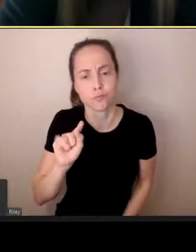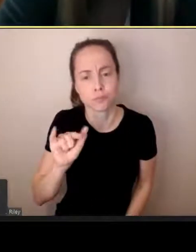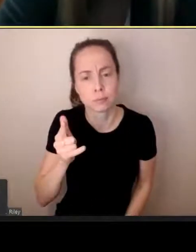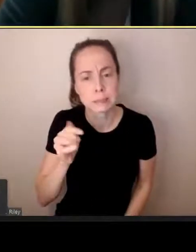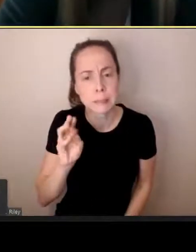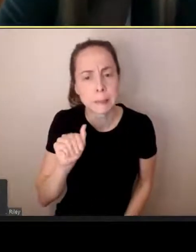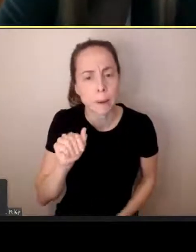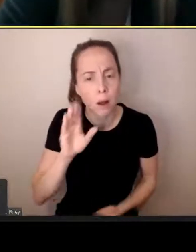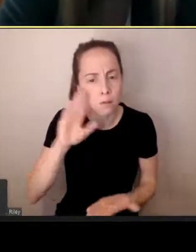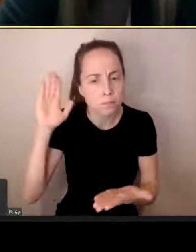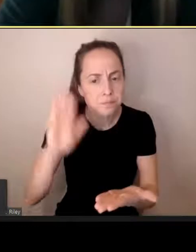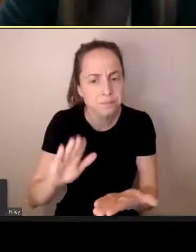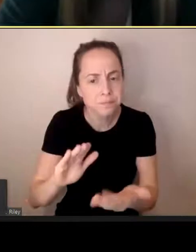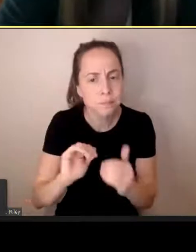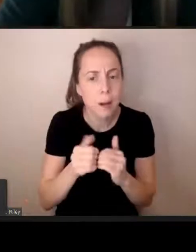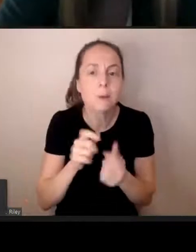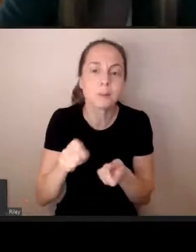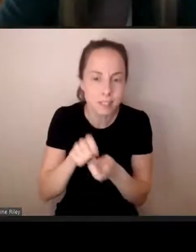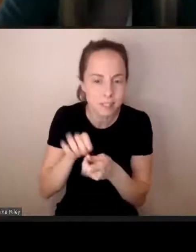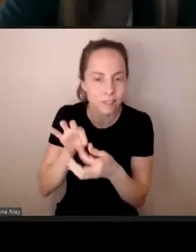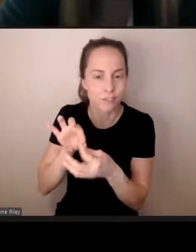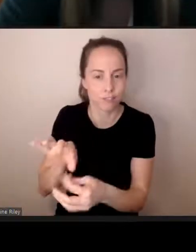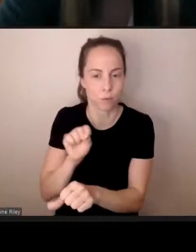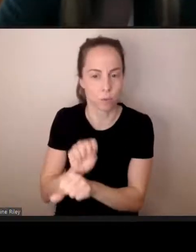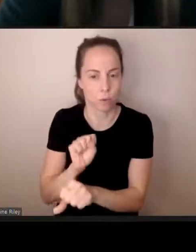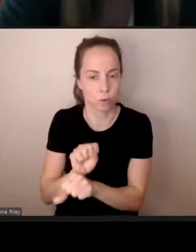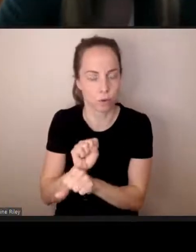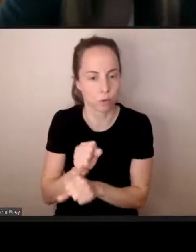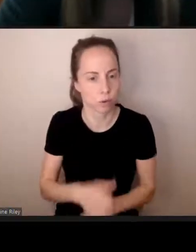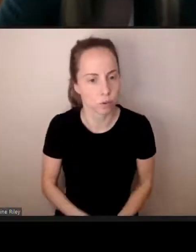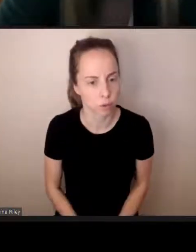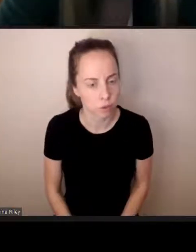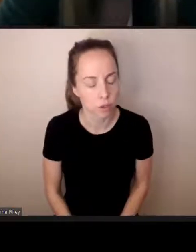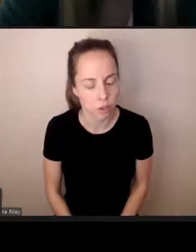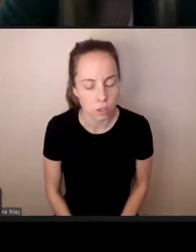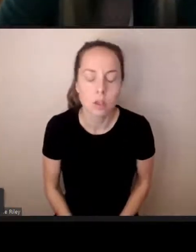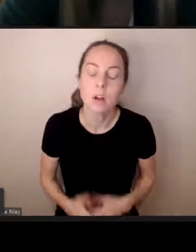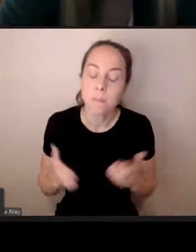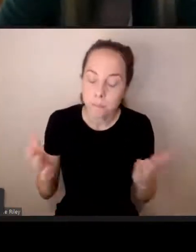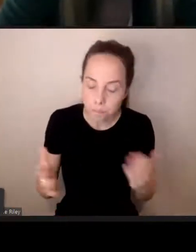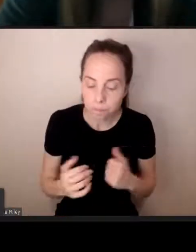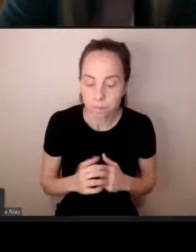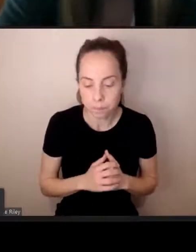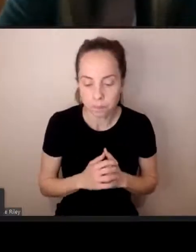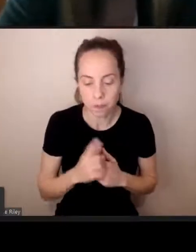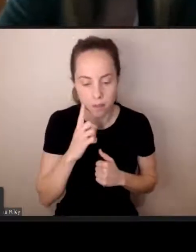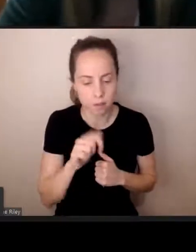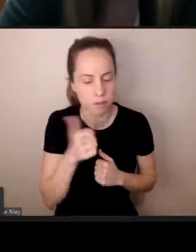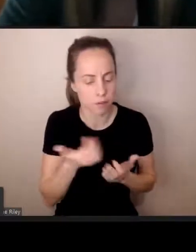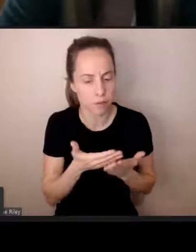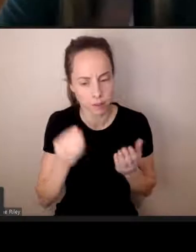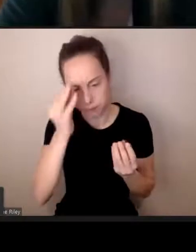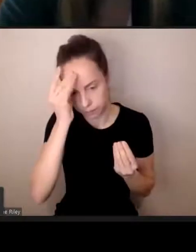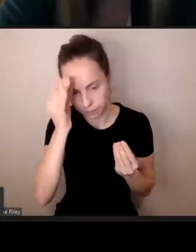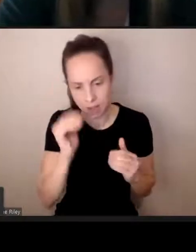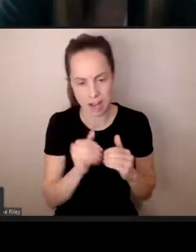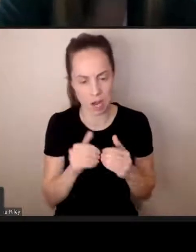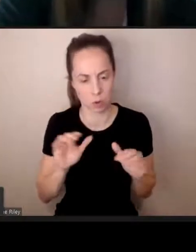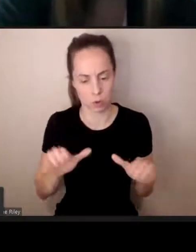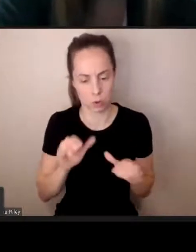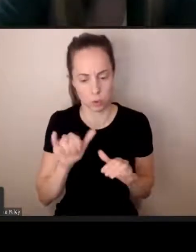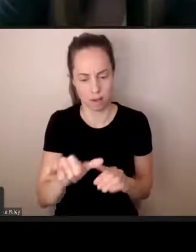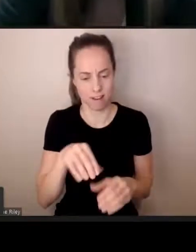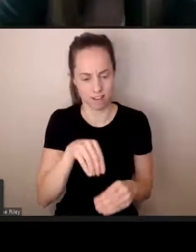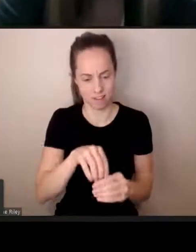workplace? Well, I think the other thing to think about is kind of how to do it in a cultural